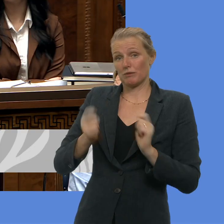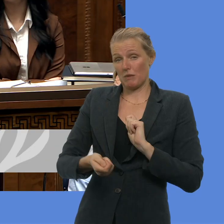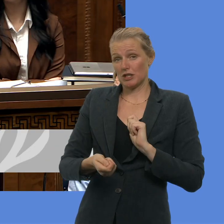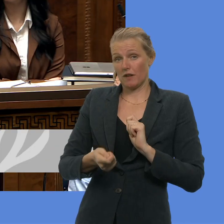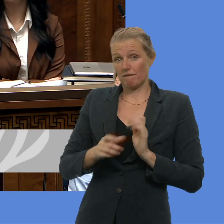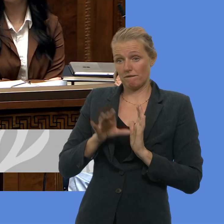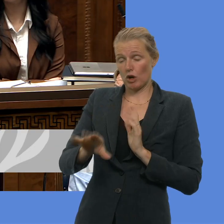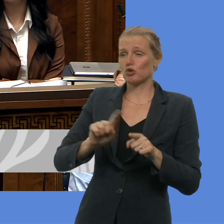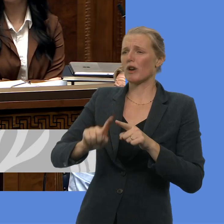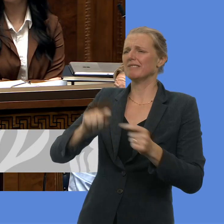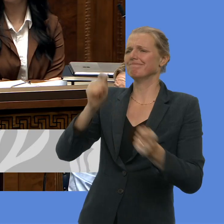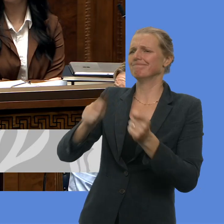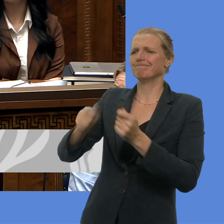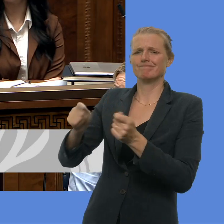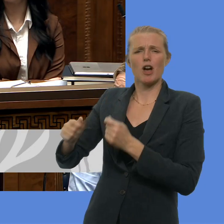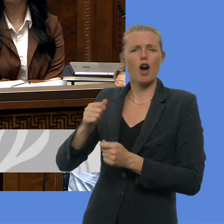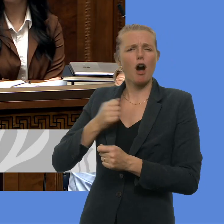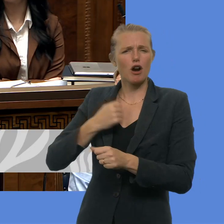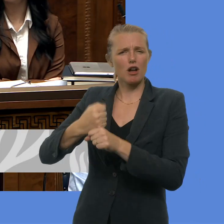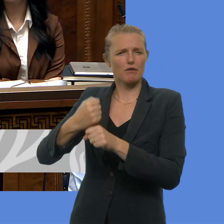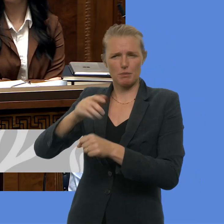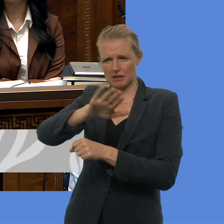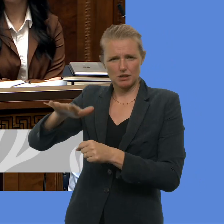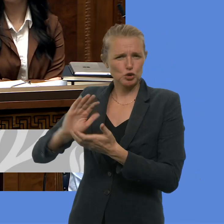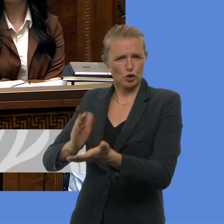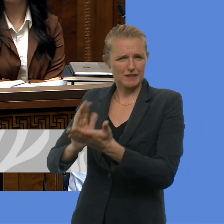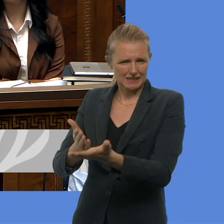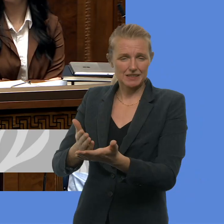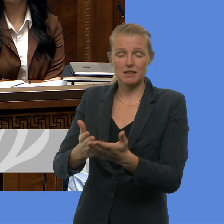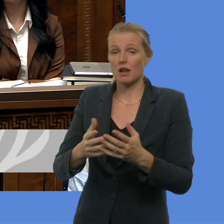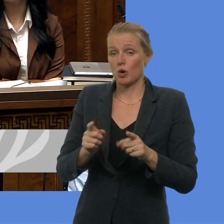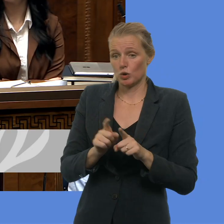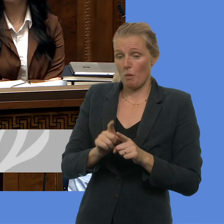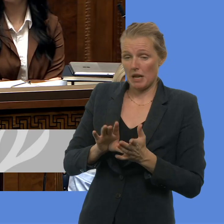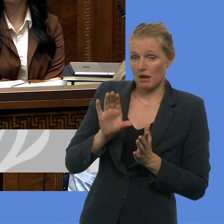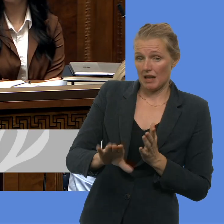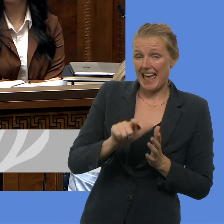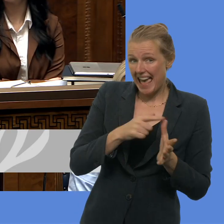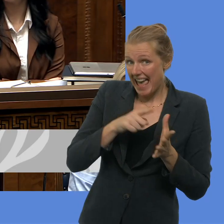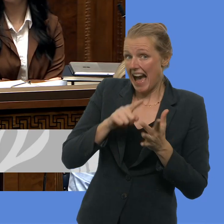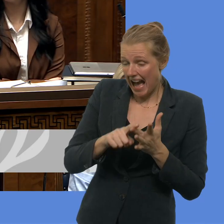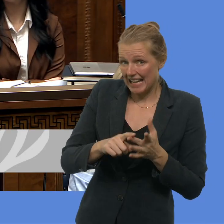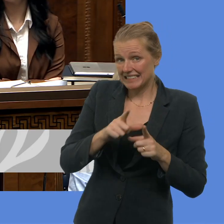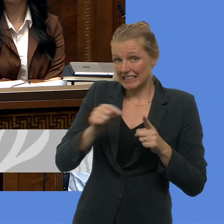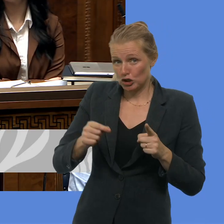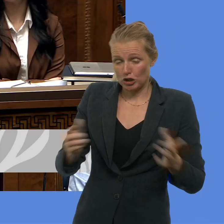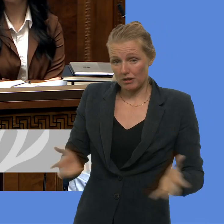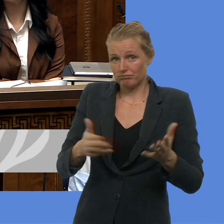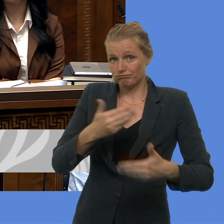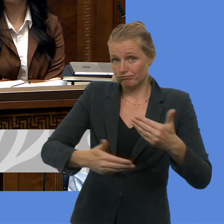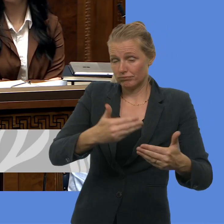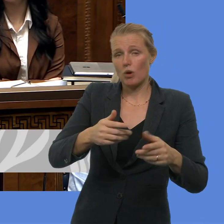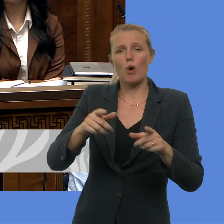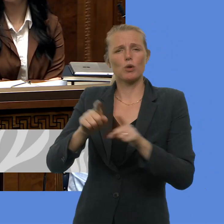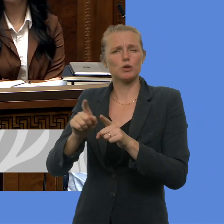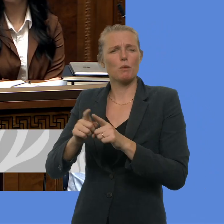public services, and established an Office of AI and Digital to drive innovation. And this includes £61 million to expand primary care